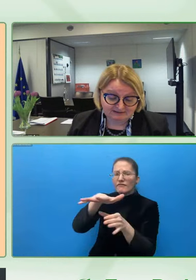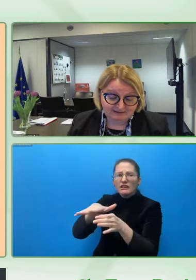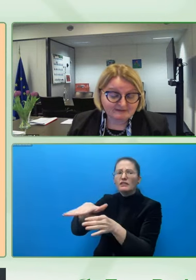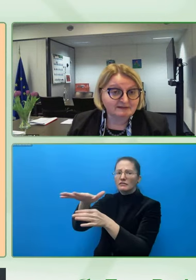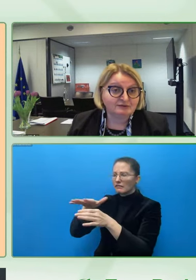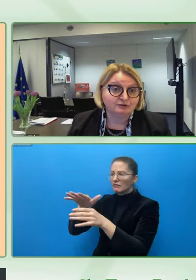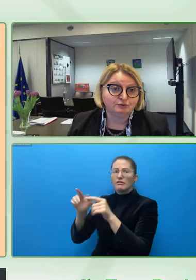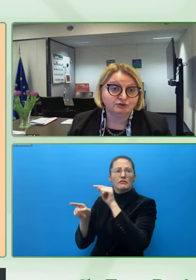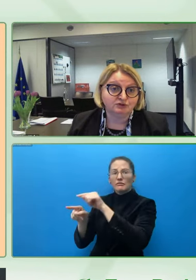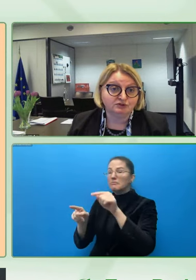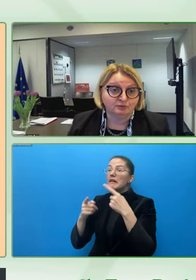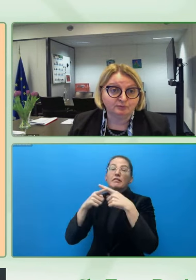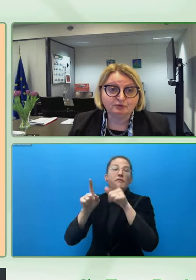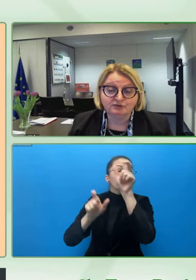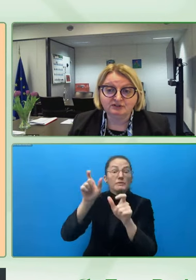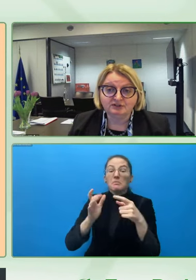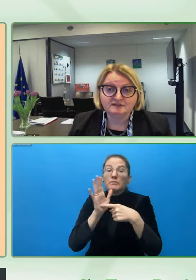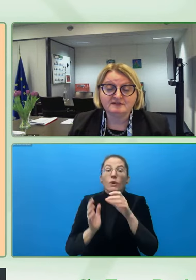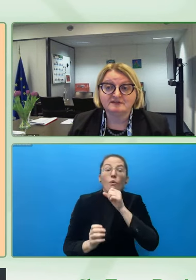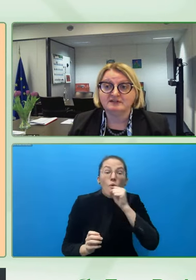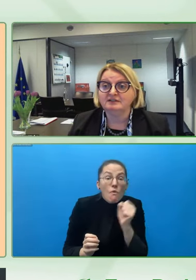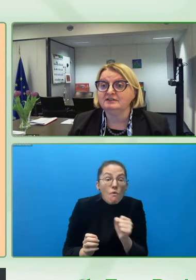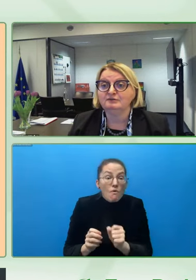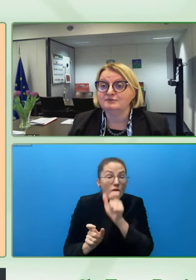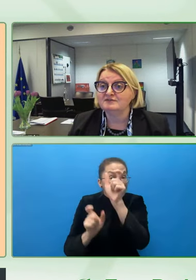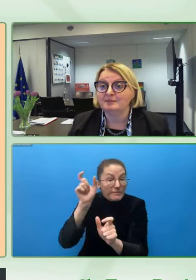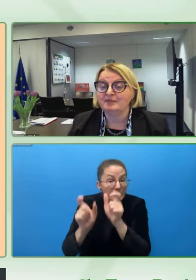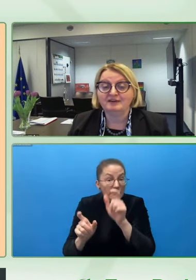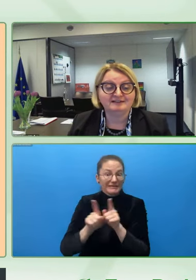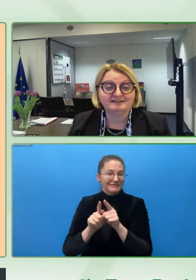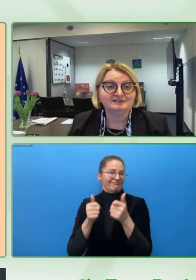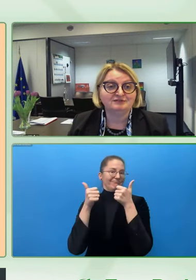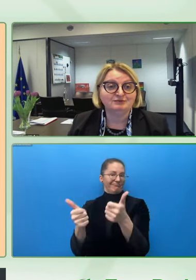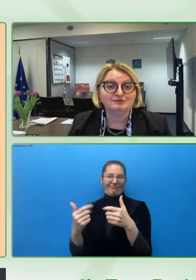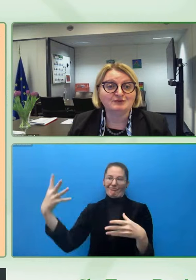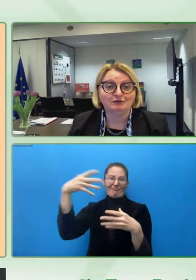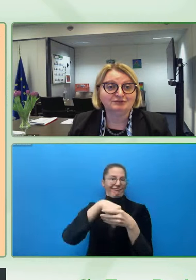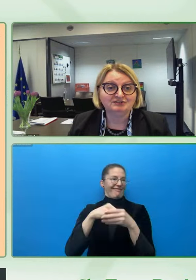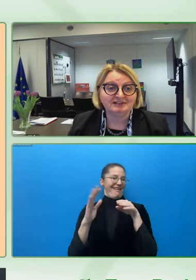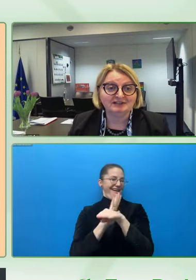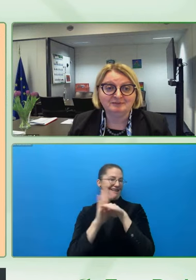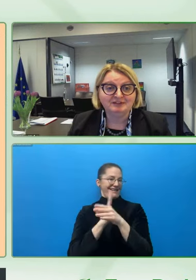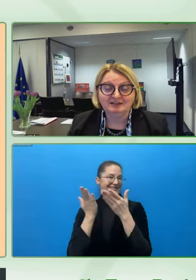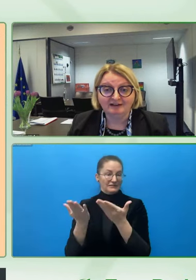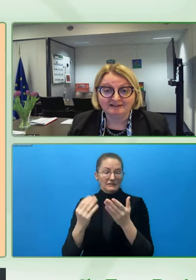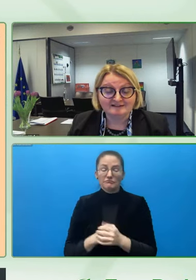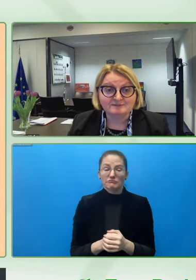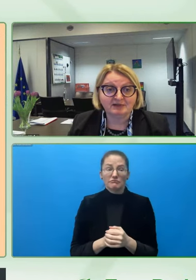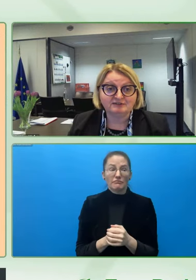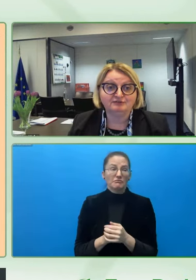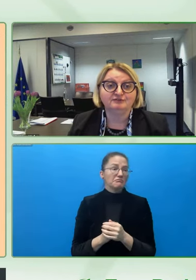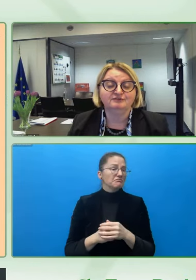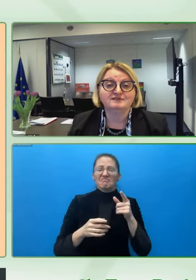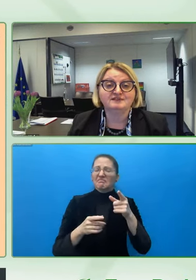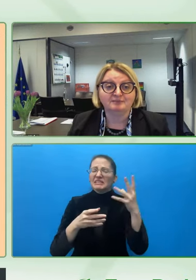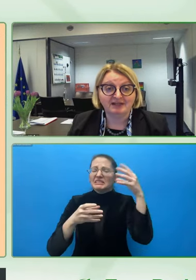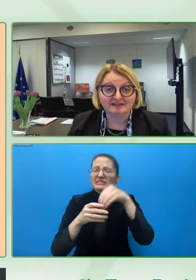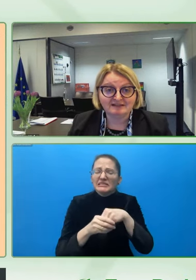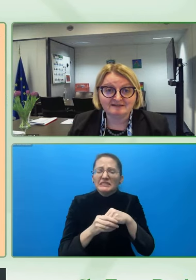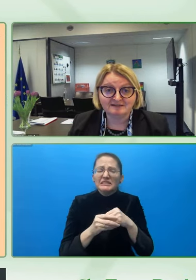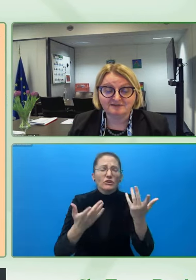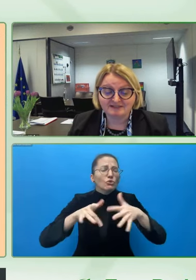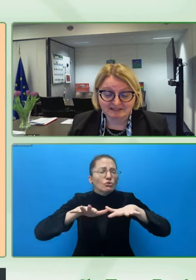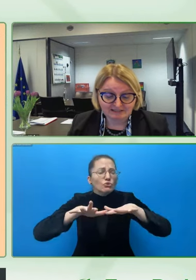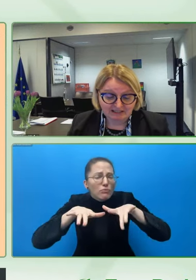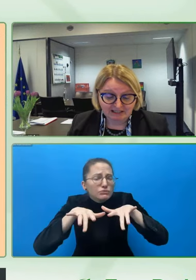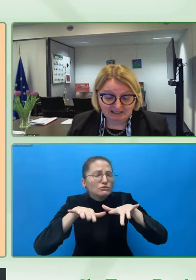And these include computers, it includes something that we use all the time, like smartphones, the